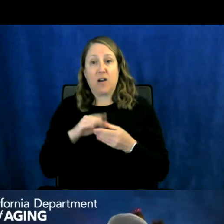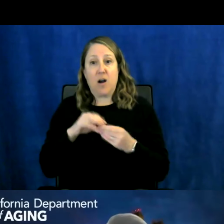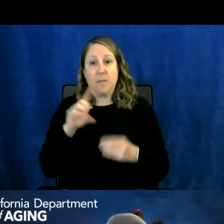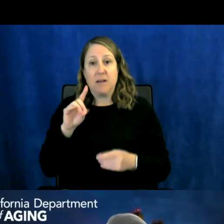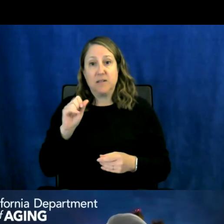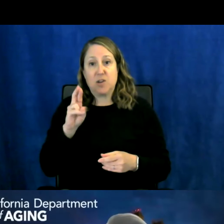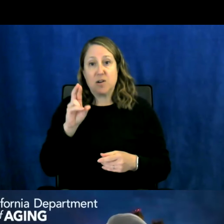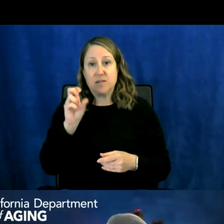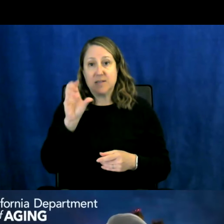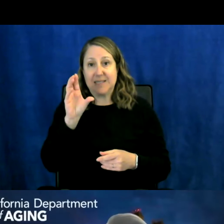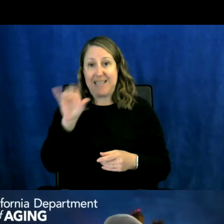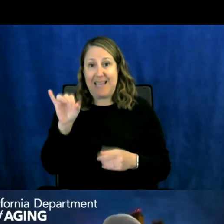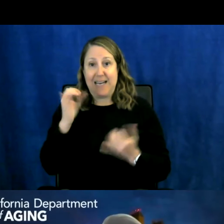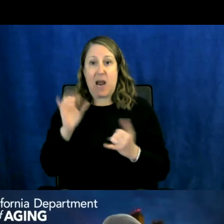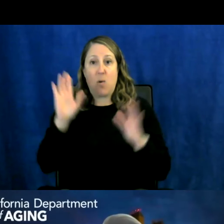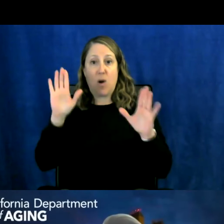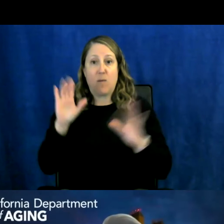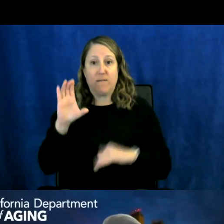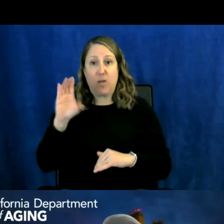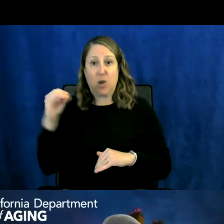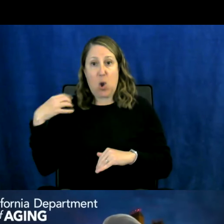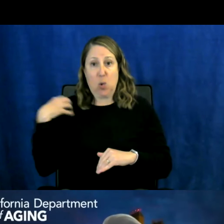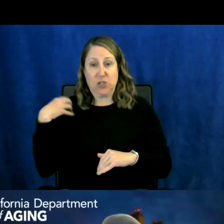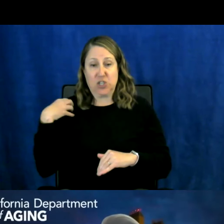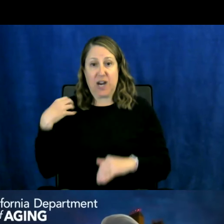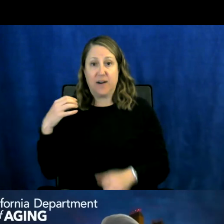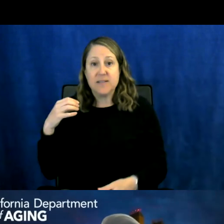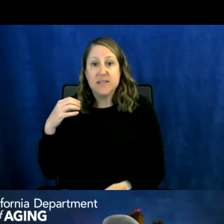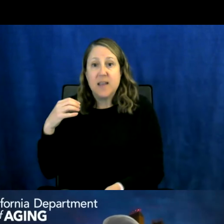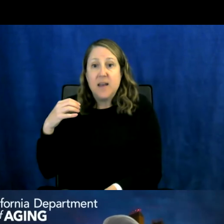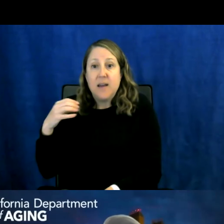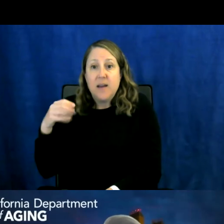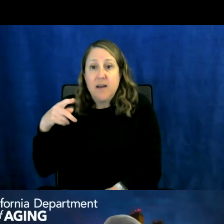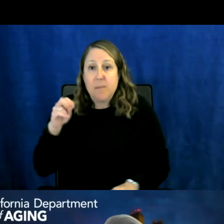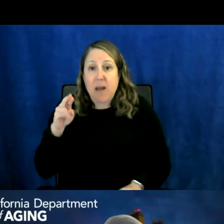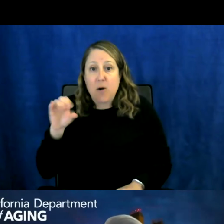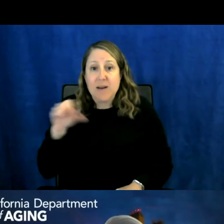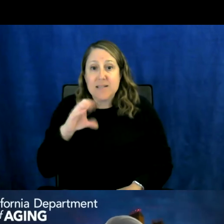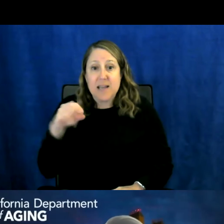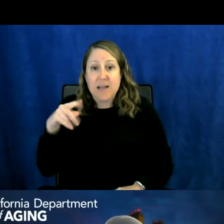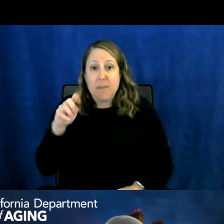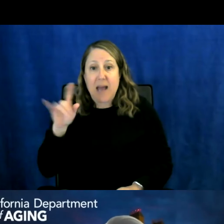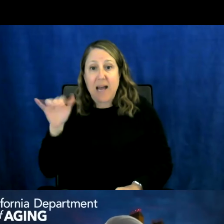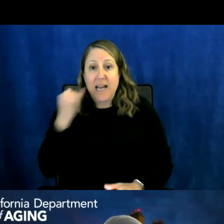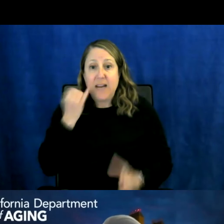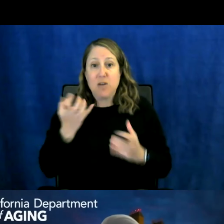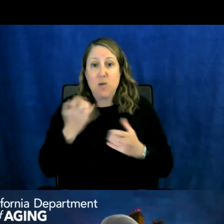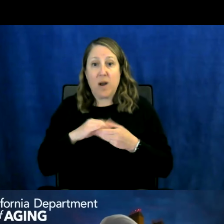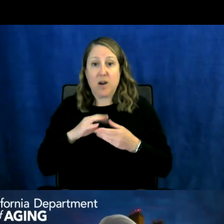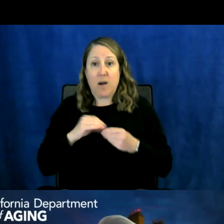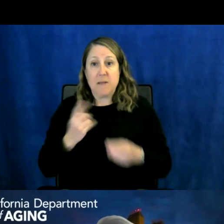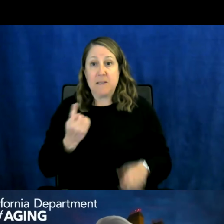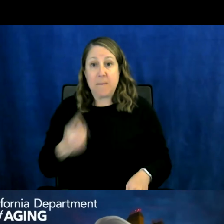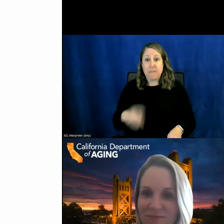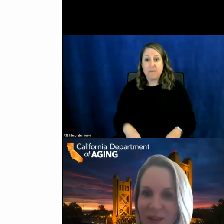our wonderful co-chairs, Eric Harris and Patty Prunier, to see if you would like to make any opening